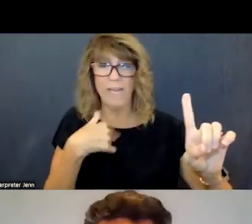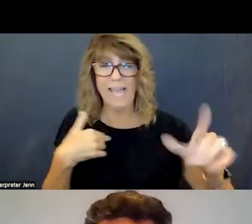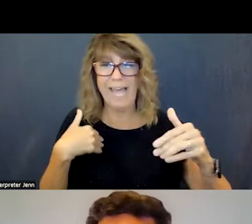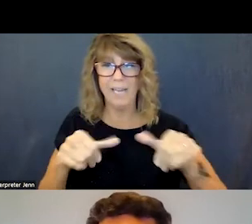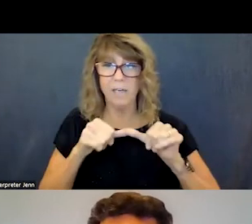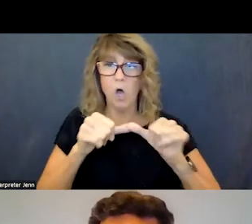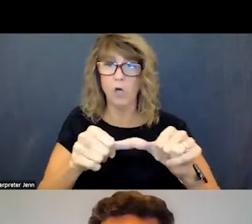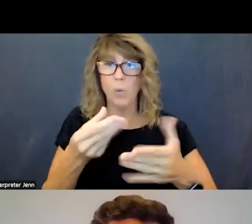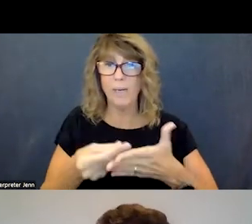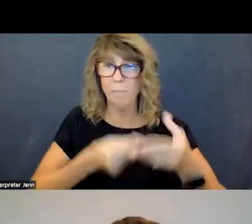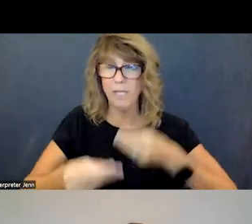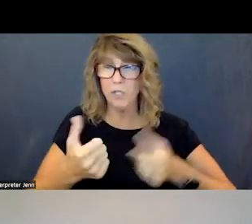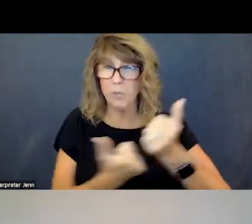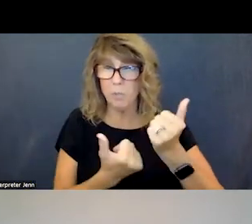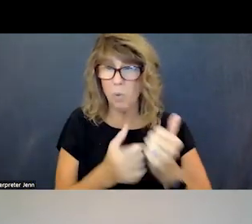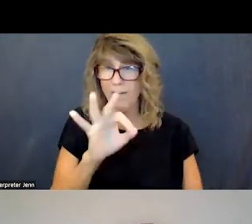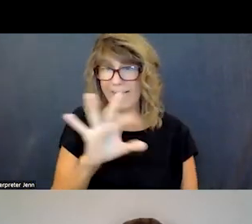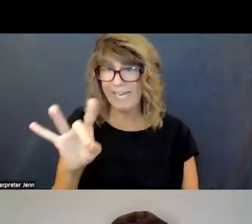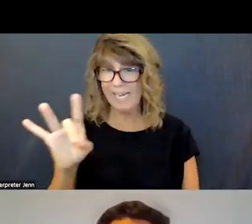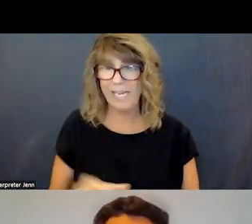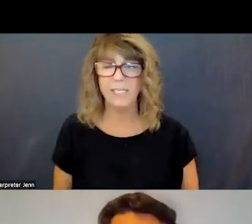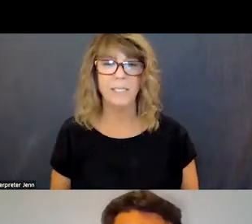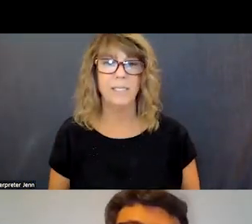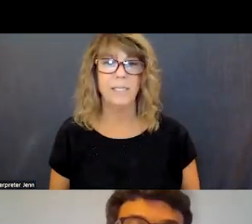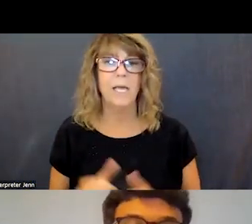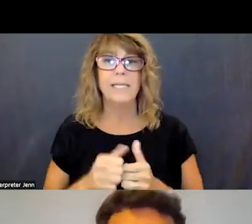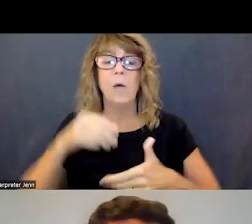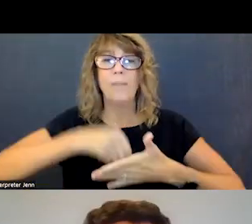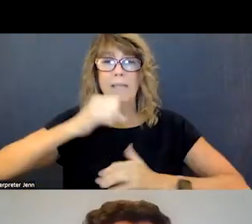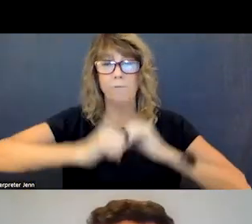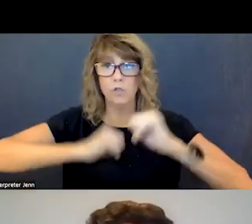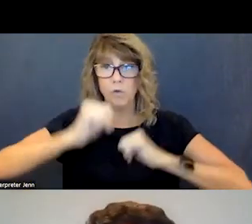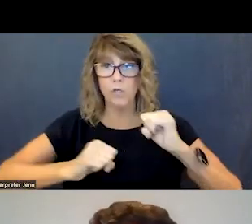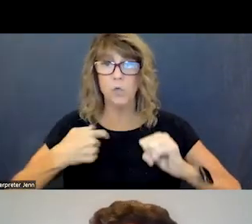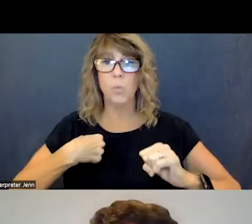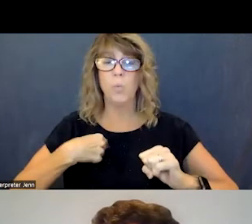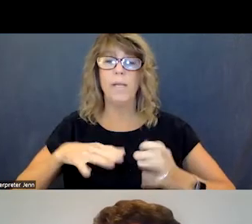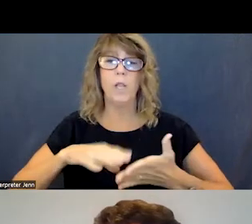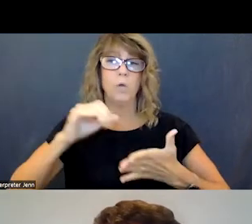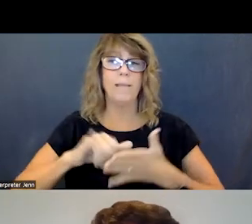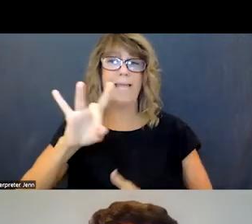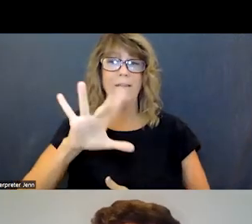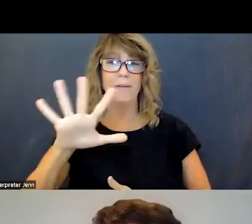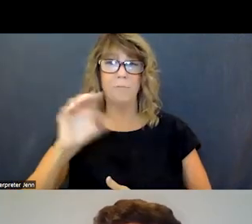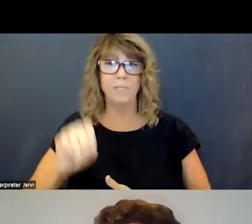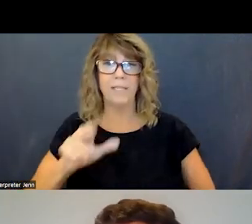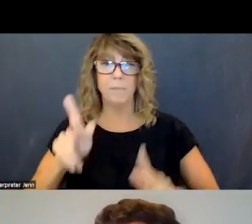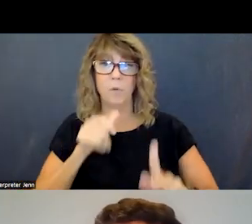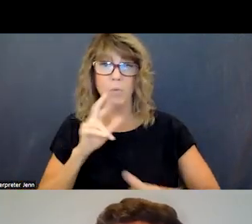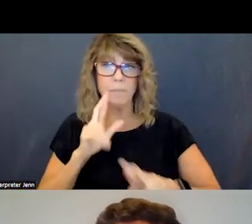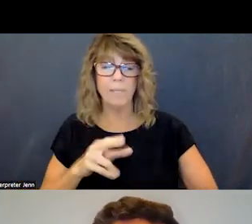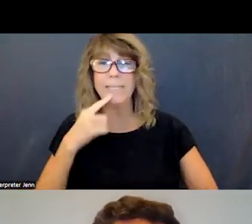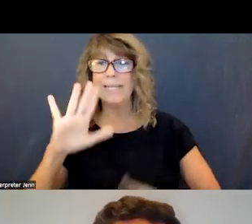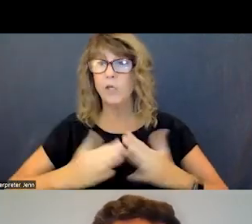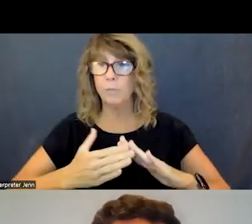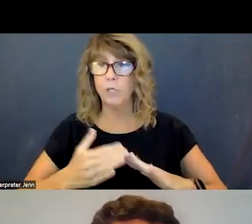support of 988. In terms of infrastructure, we found that 85% of the respondents said that their communities currently have a